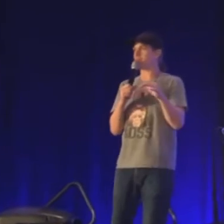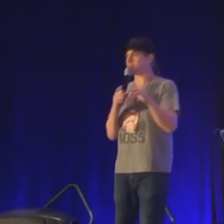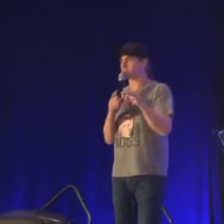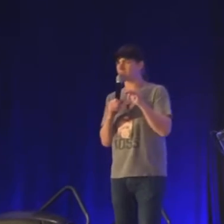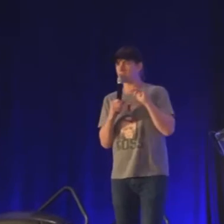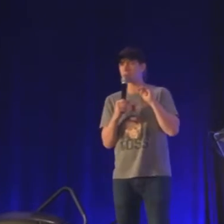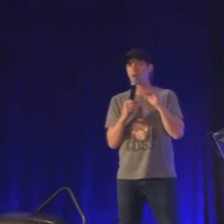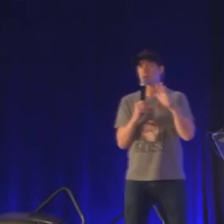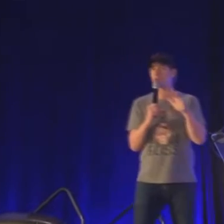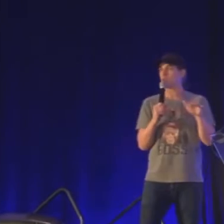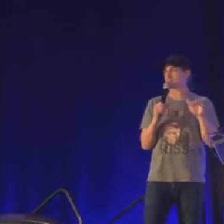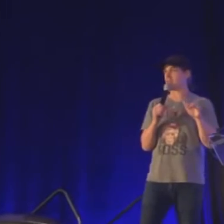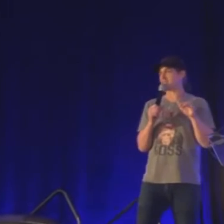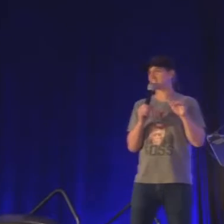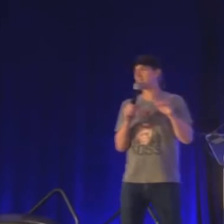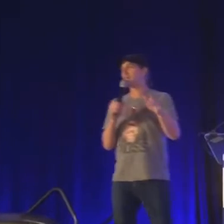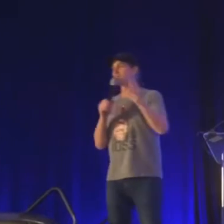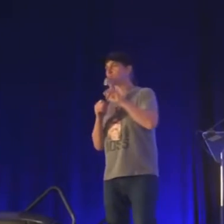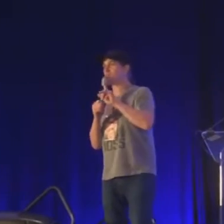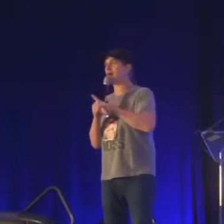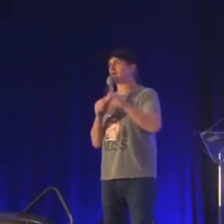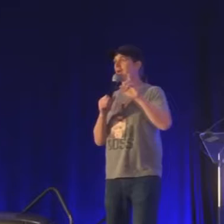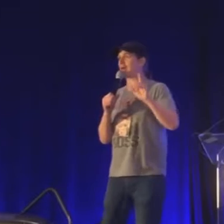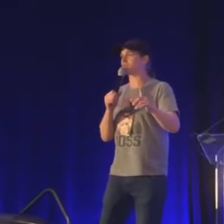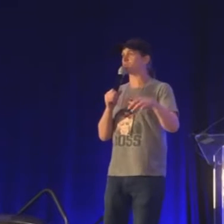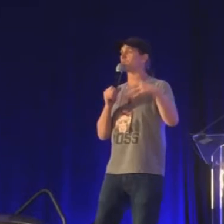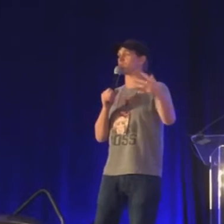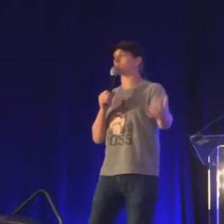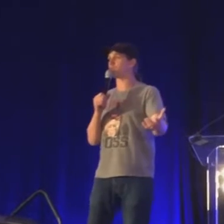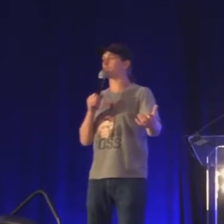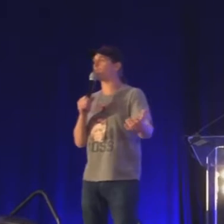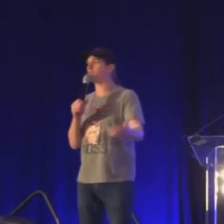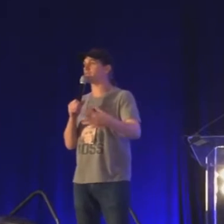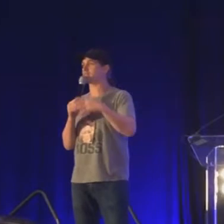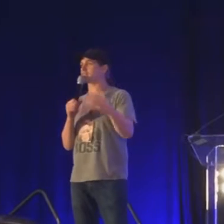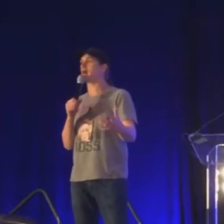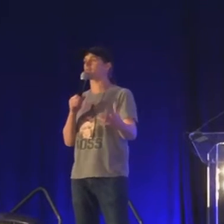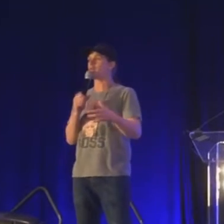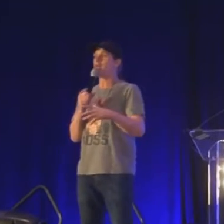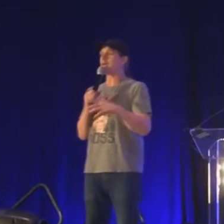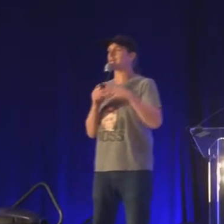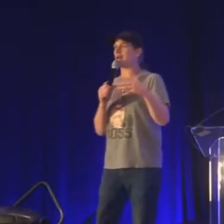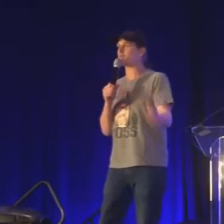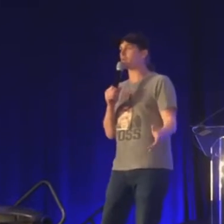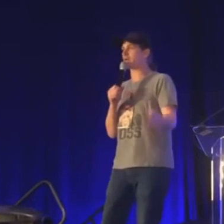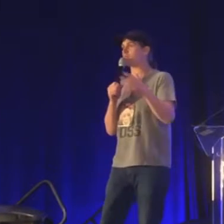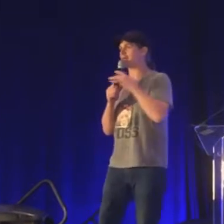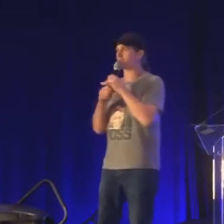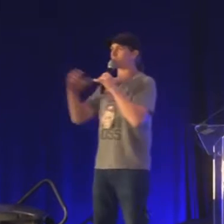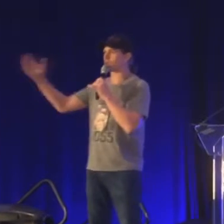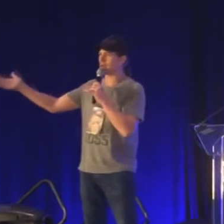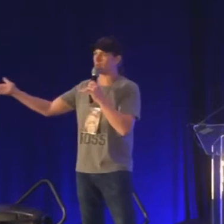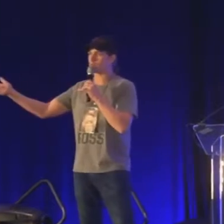made me take urine tests. But after we started shooting the movie, they stopped. And at that point,